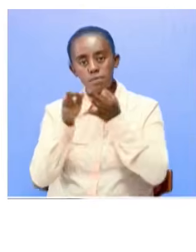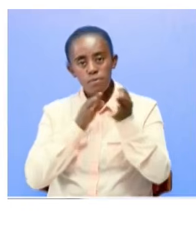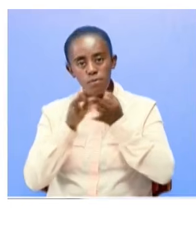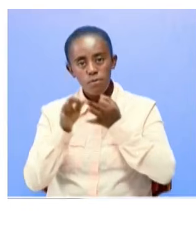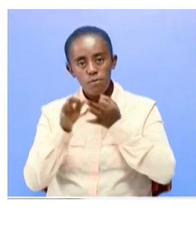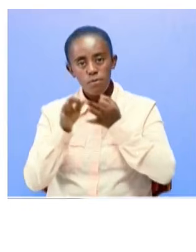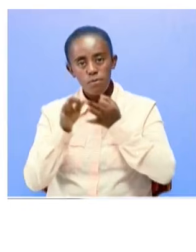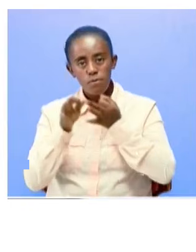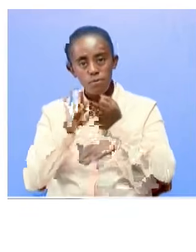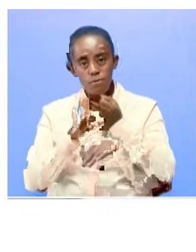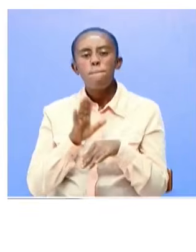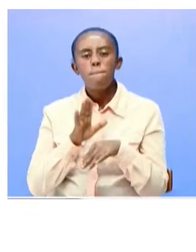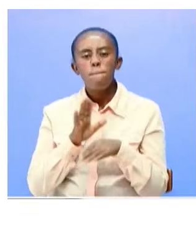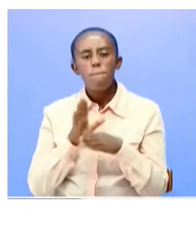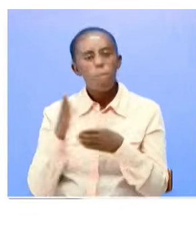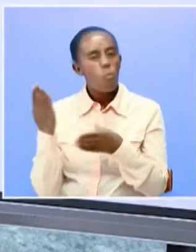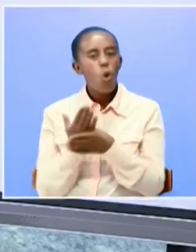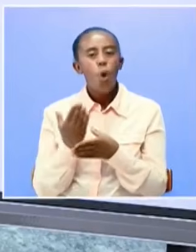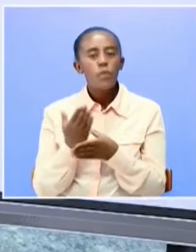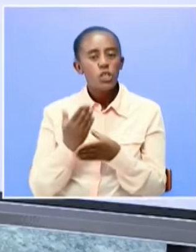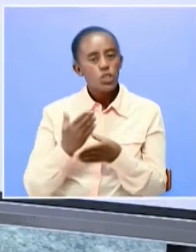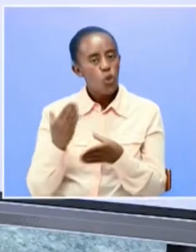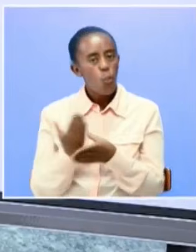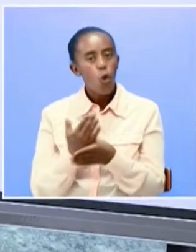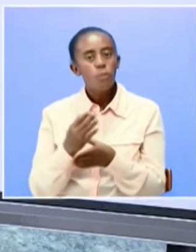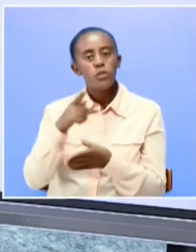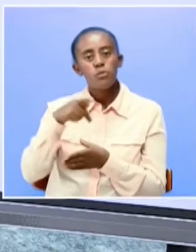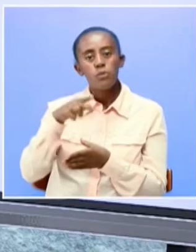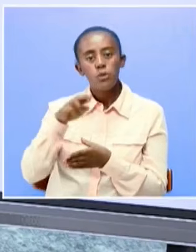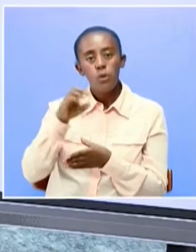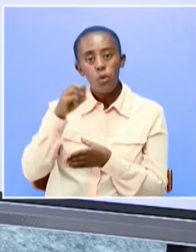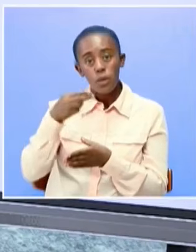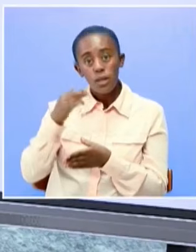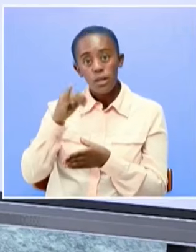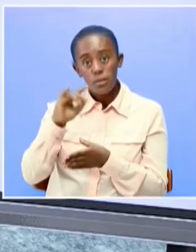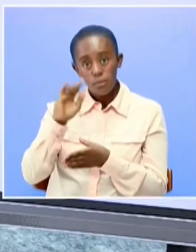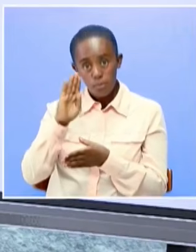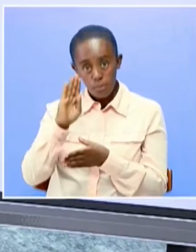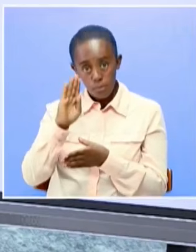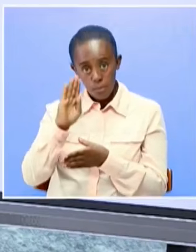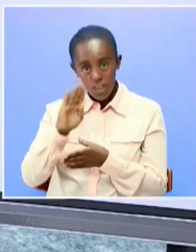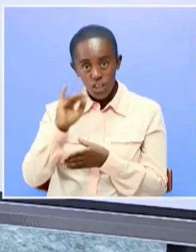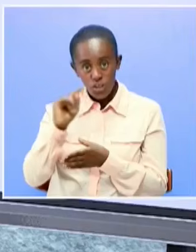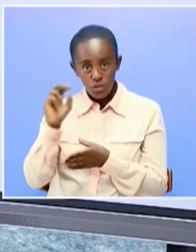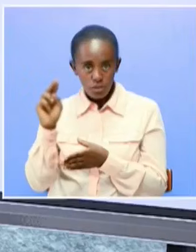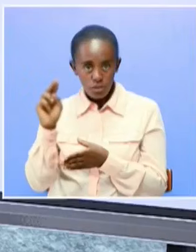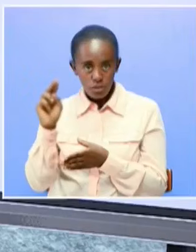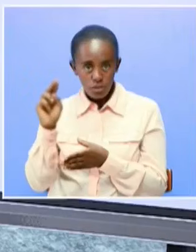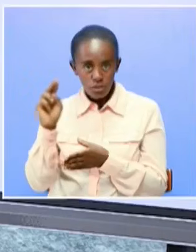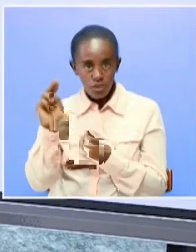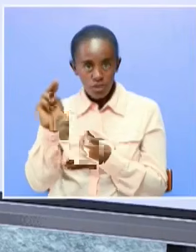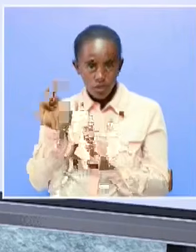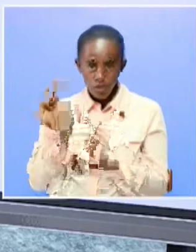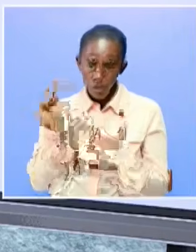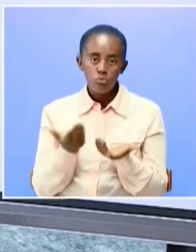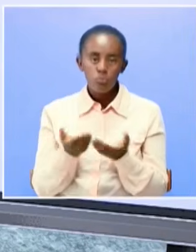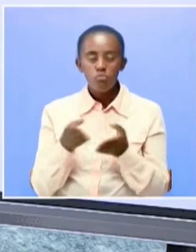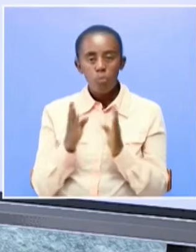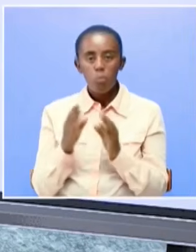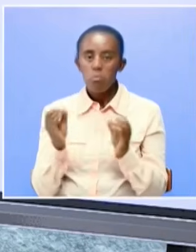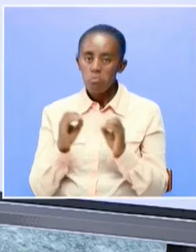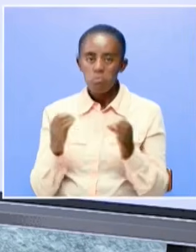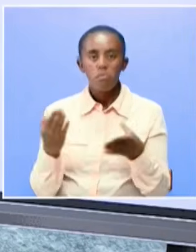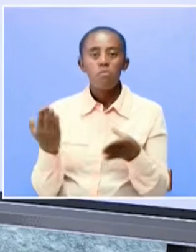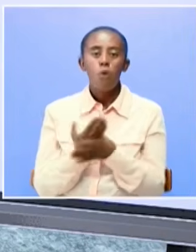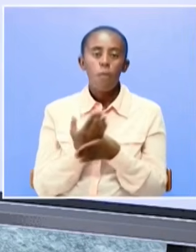prohibition. Do you know what prohibition means? Prohibition means something which is not allowed to